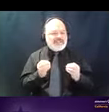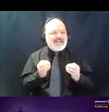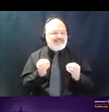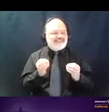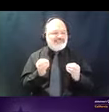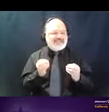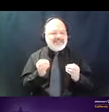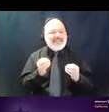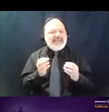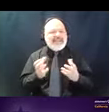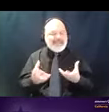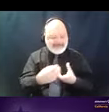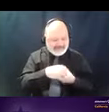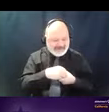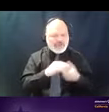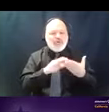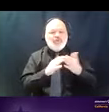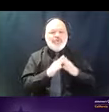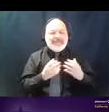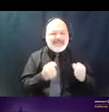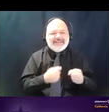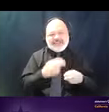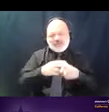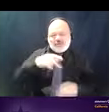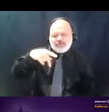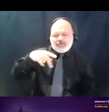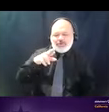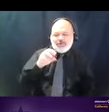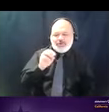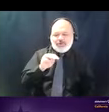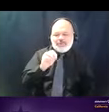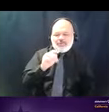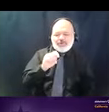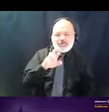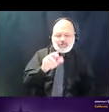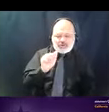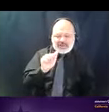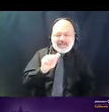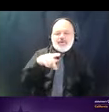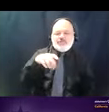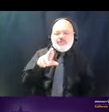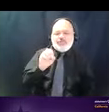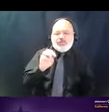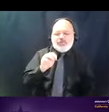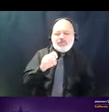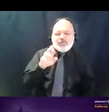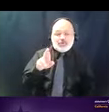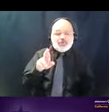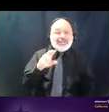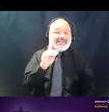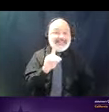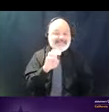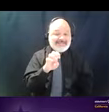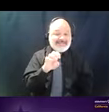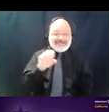the community health worker. Promotora or promotora de salud or promotor are some of the words